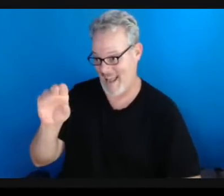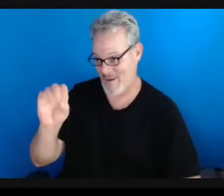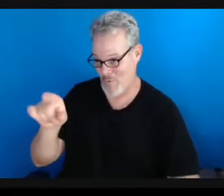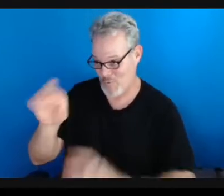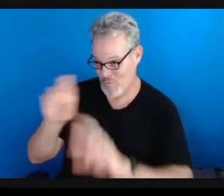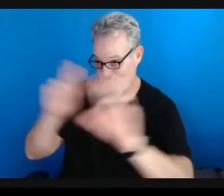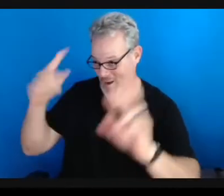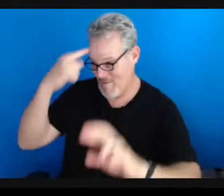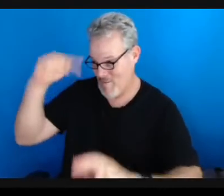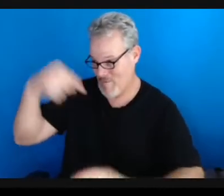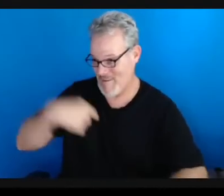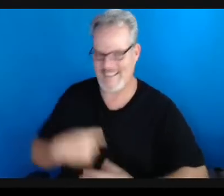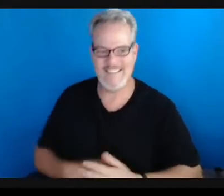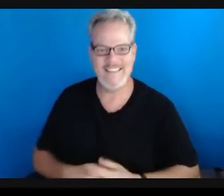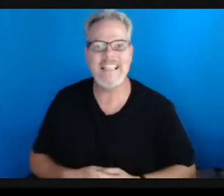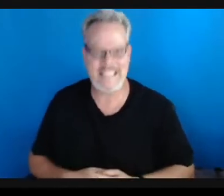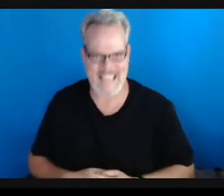me?